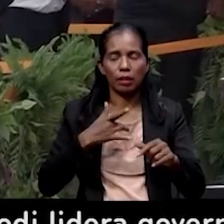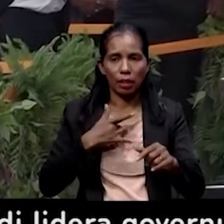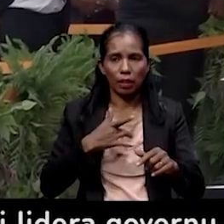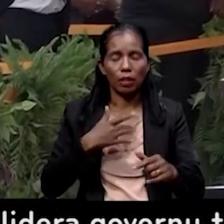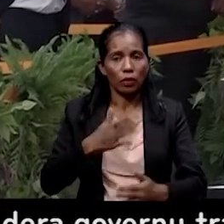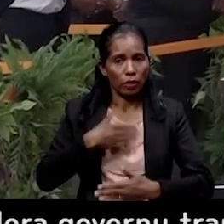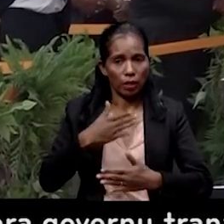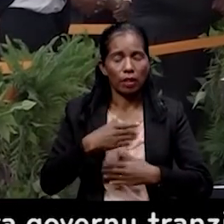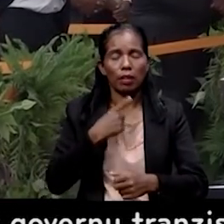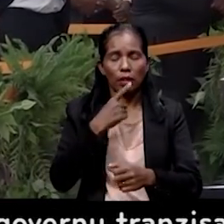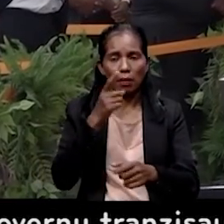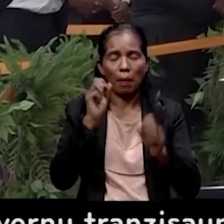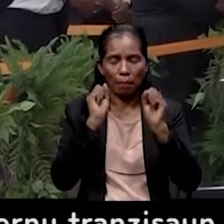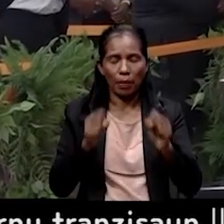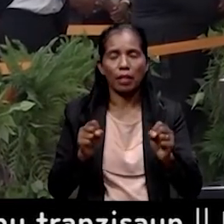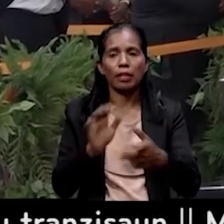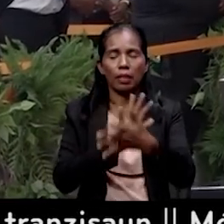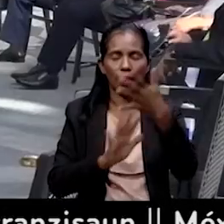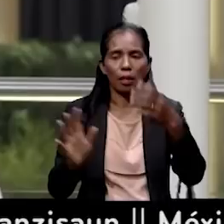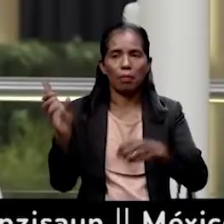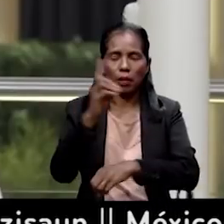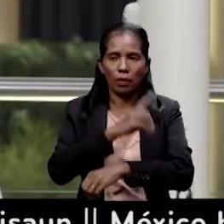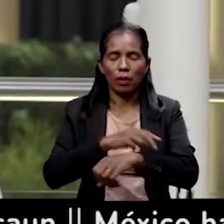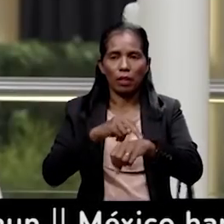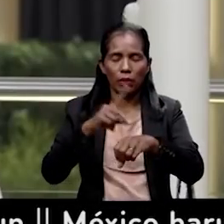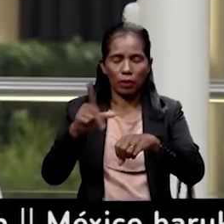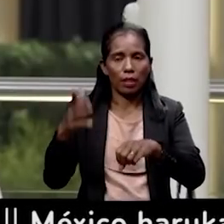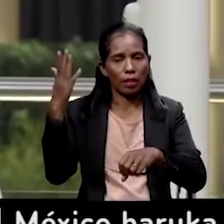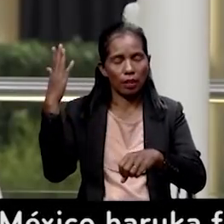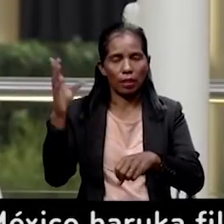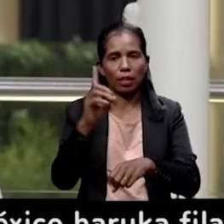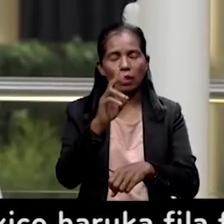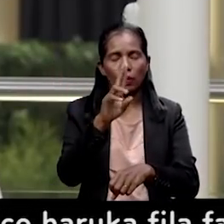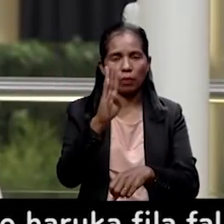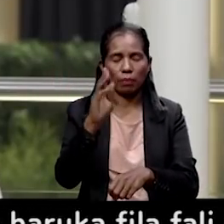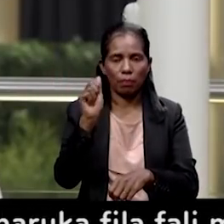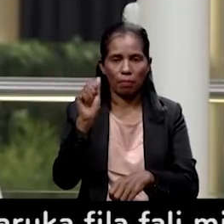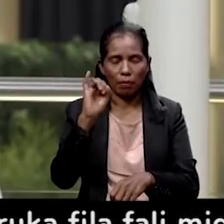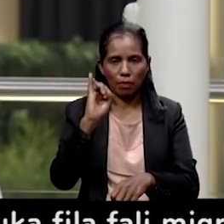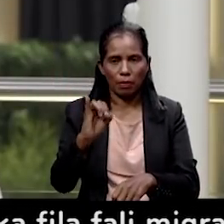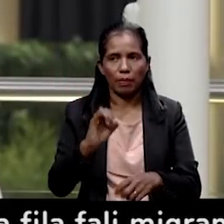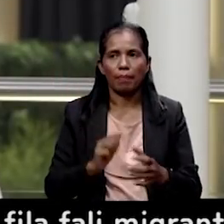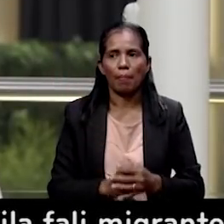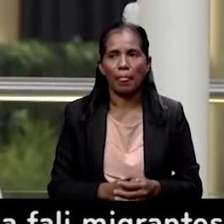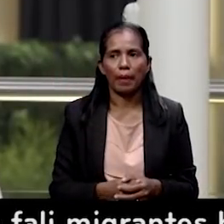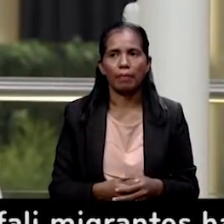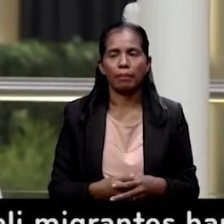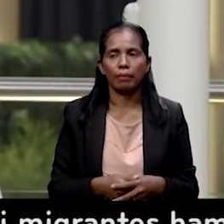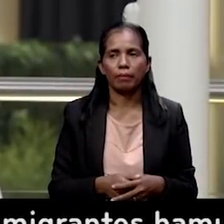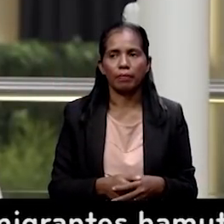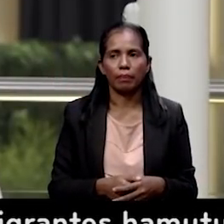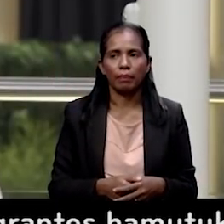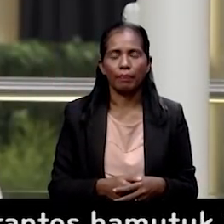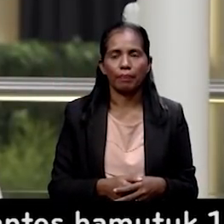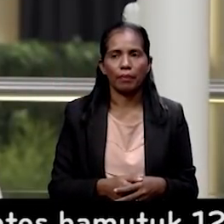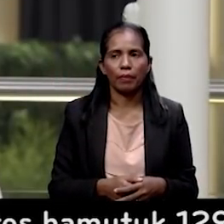tebes tamba bele celebra lorong nacional e a Dubai. Timor-Leste National Day held on 28 November to